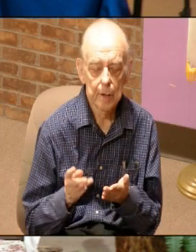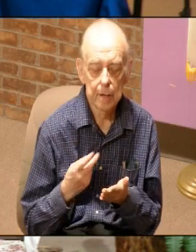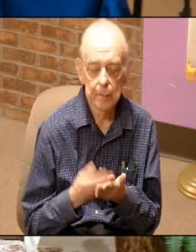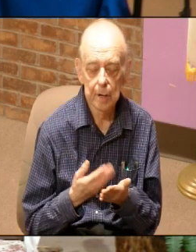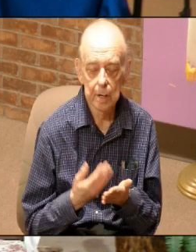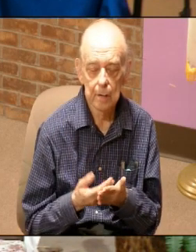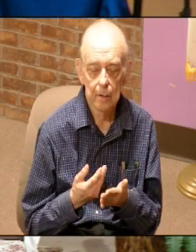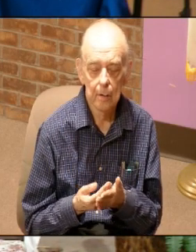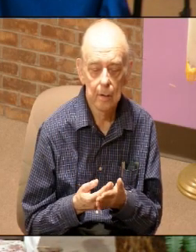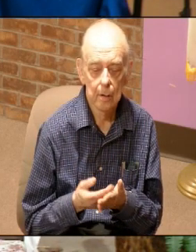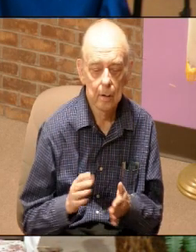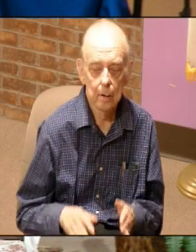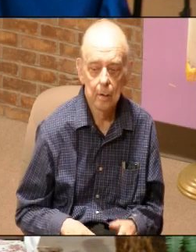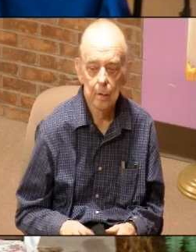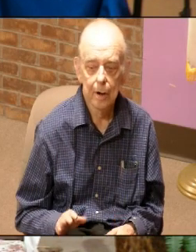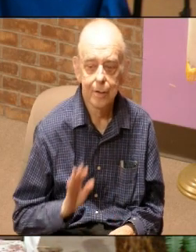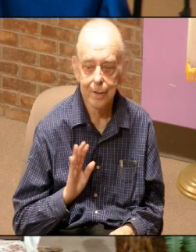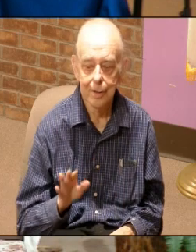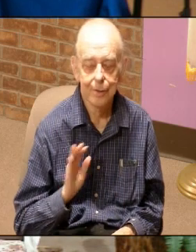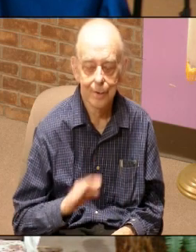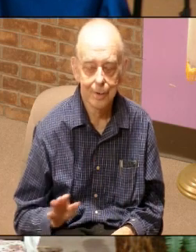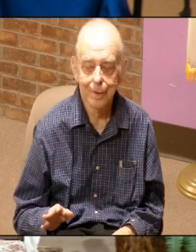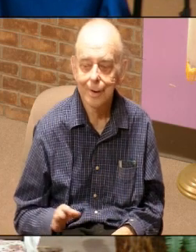money for raising your children